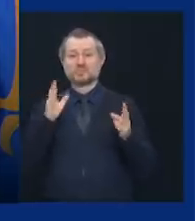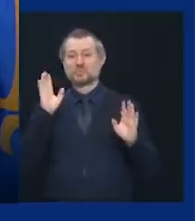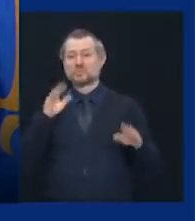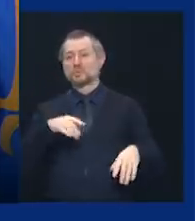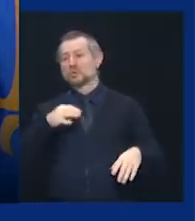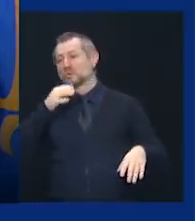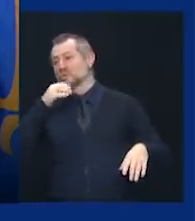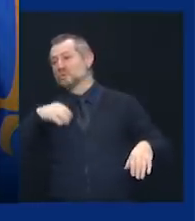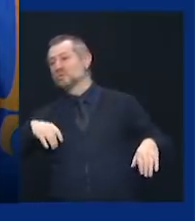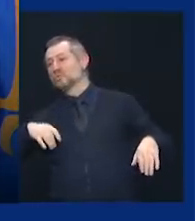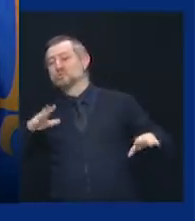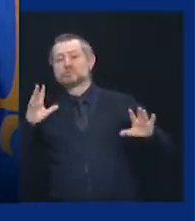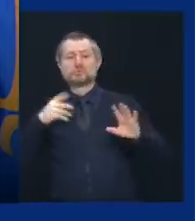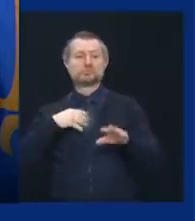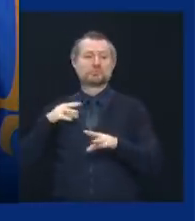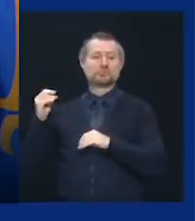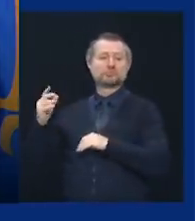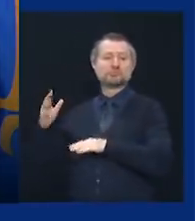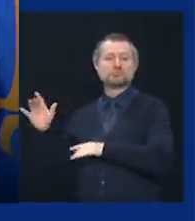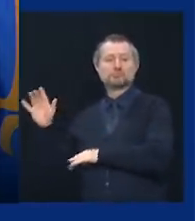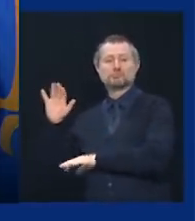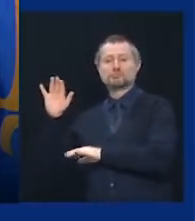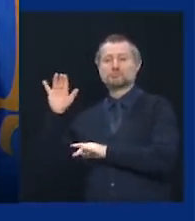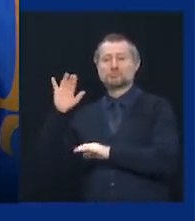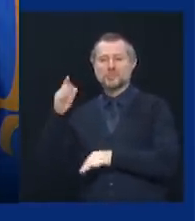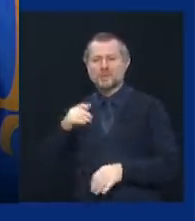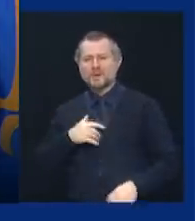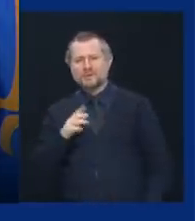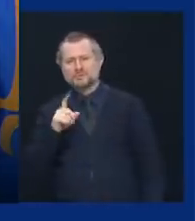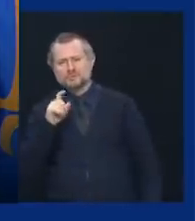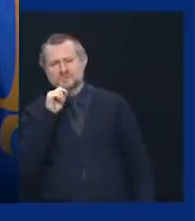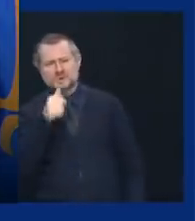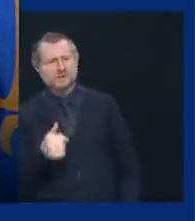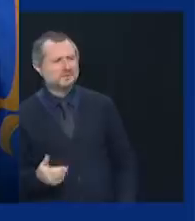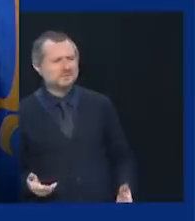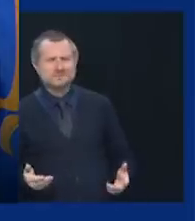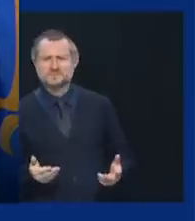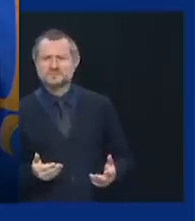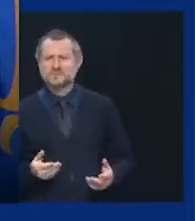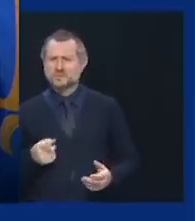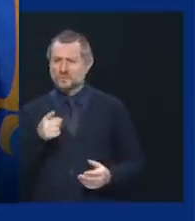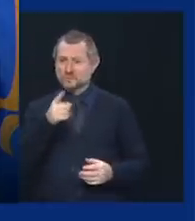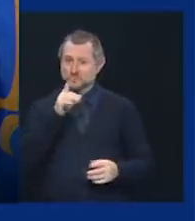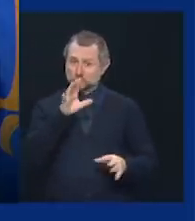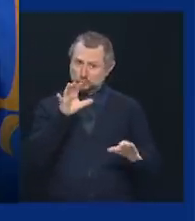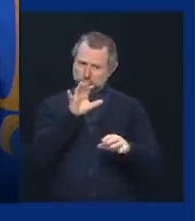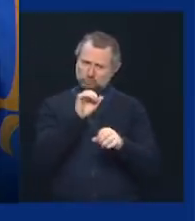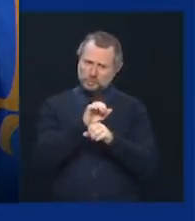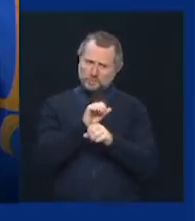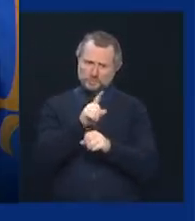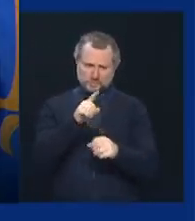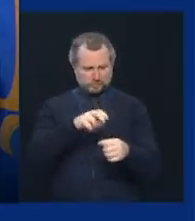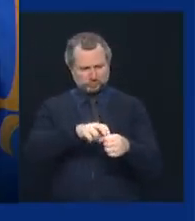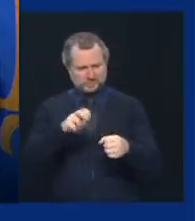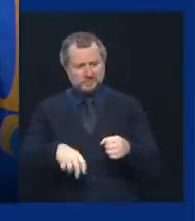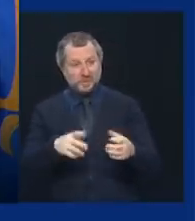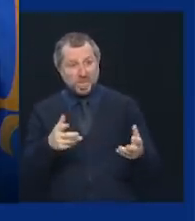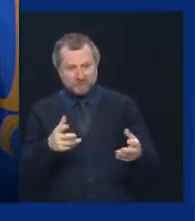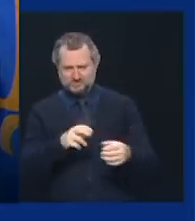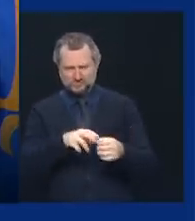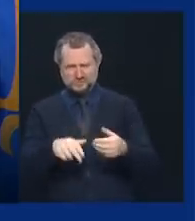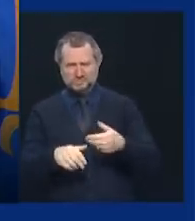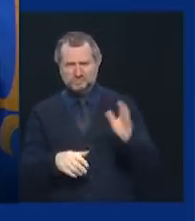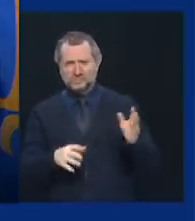and if they're checked out, they should resign. I don't know if they are, because it's in the midst of a